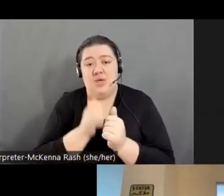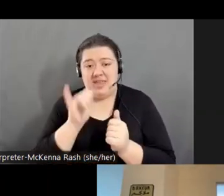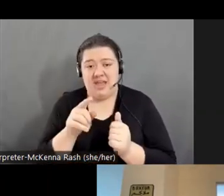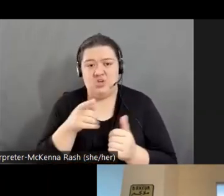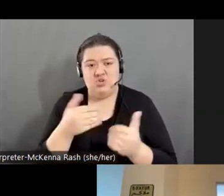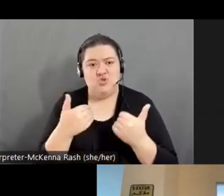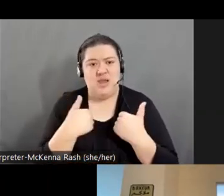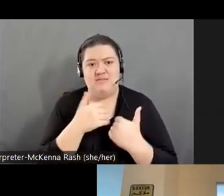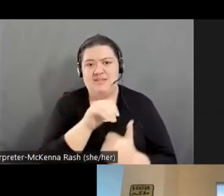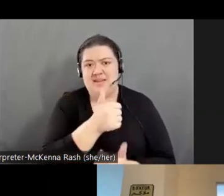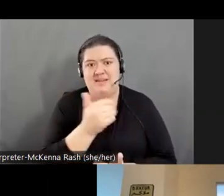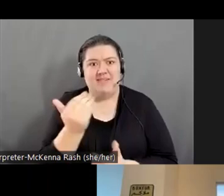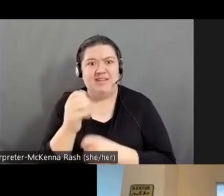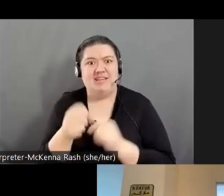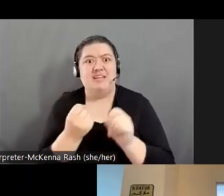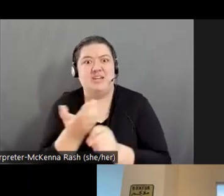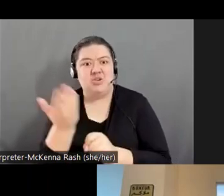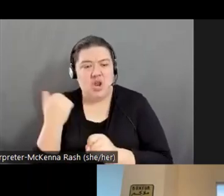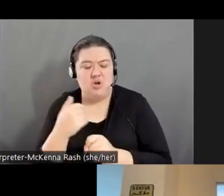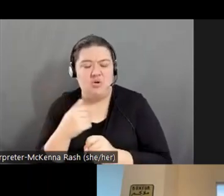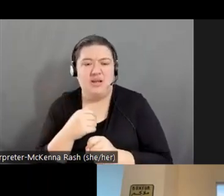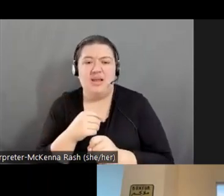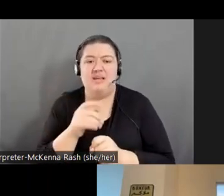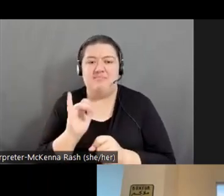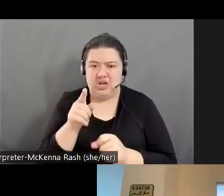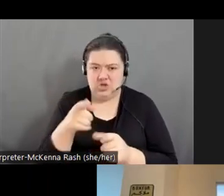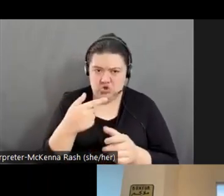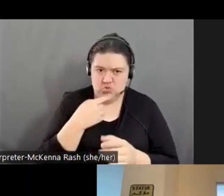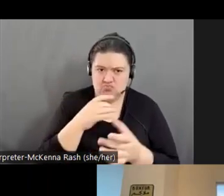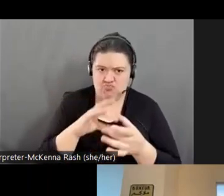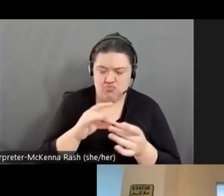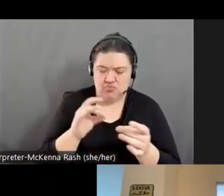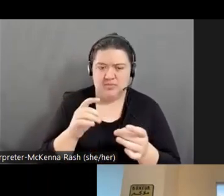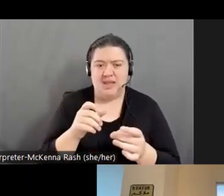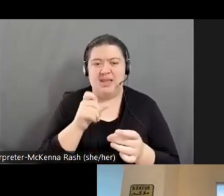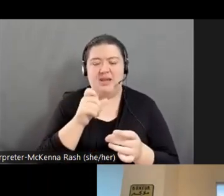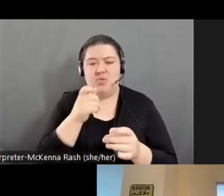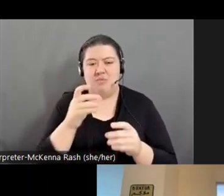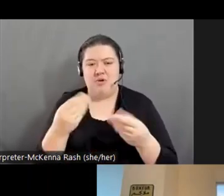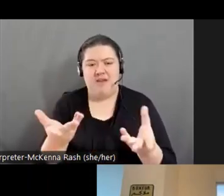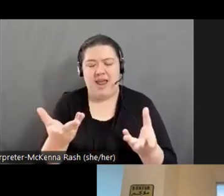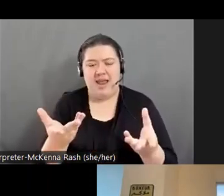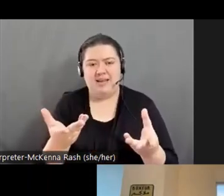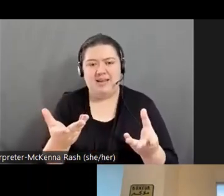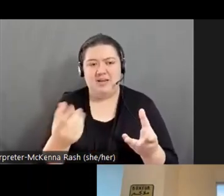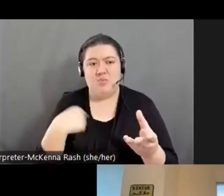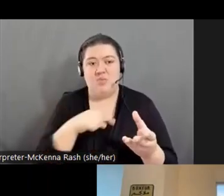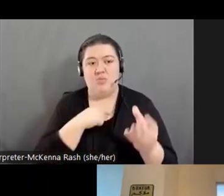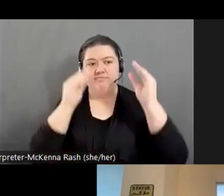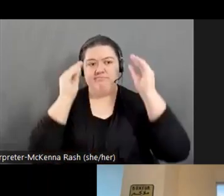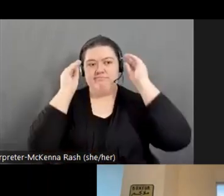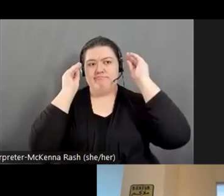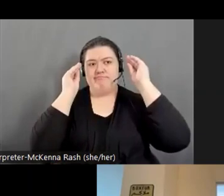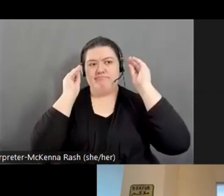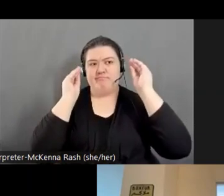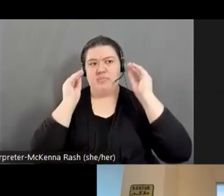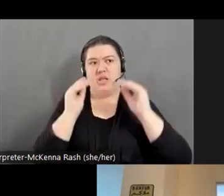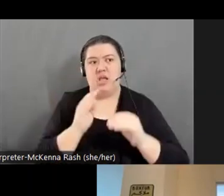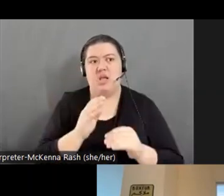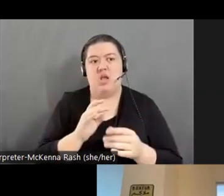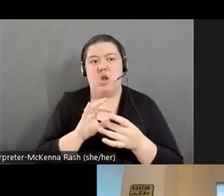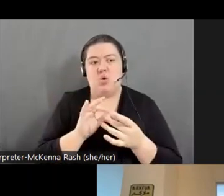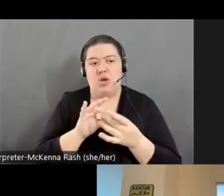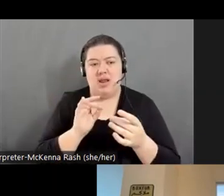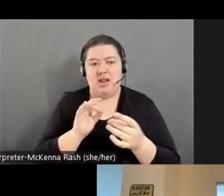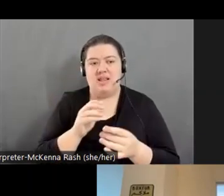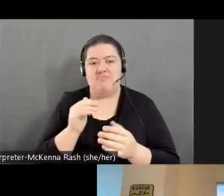15 years ago, it was a matter of just providing what we were taught to refer to as the intended itinerary. This